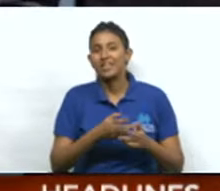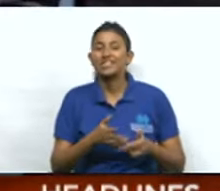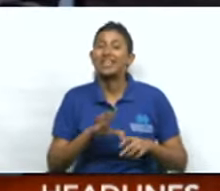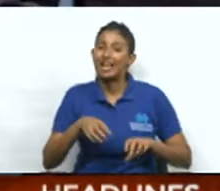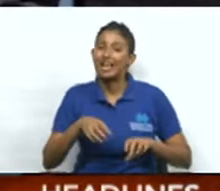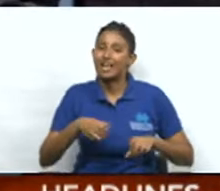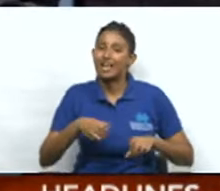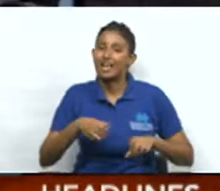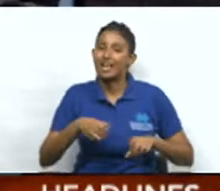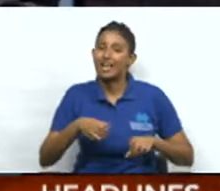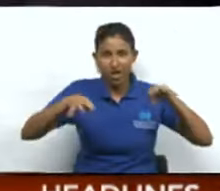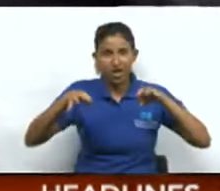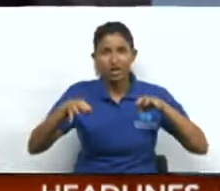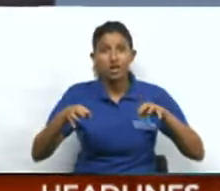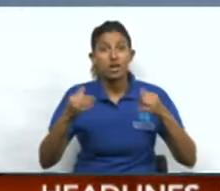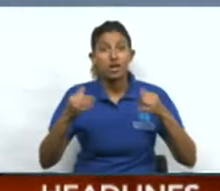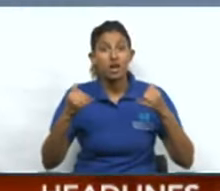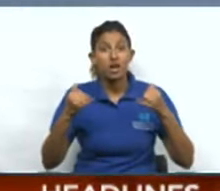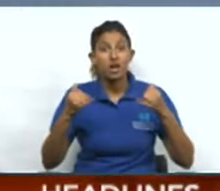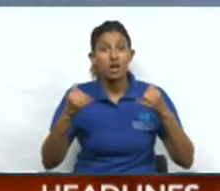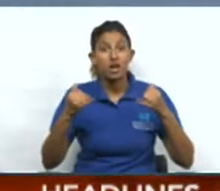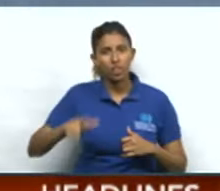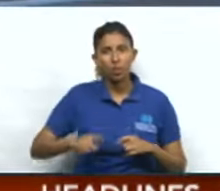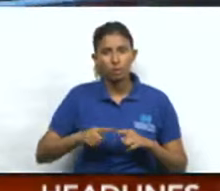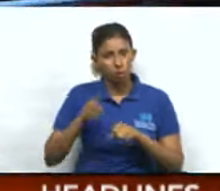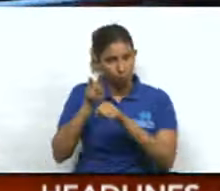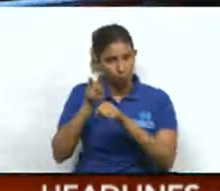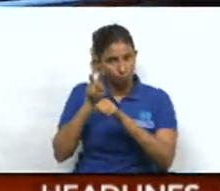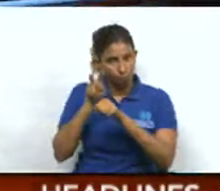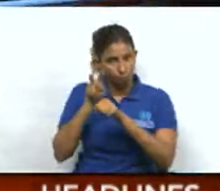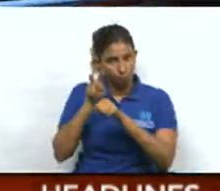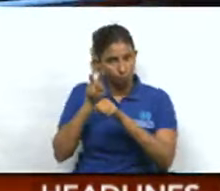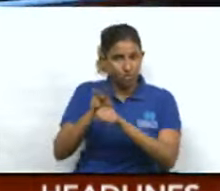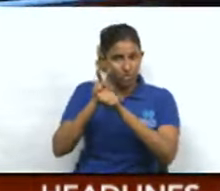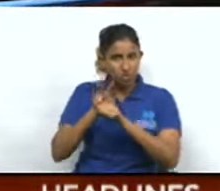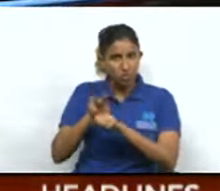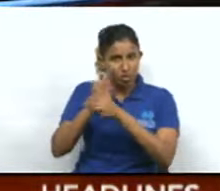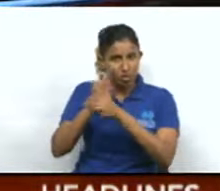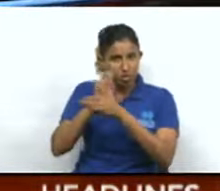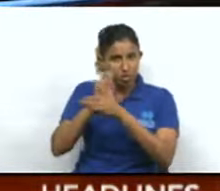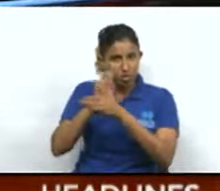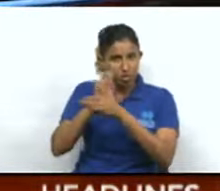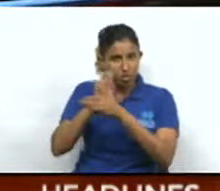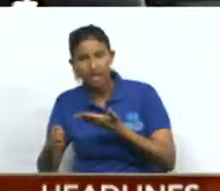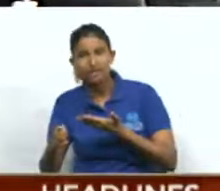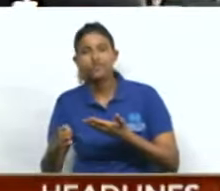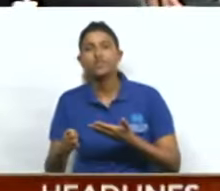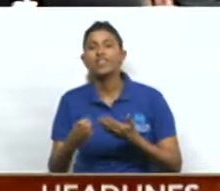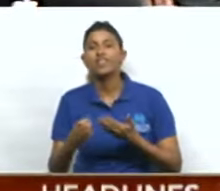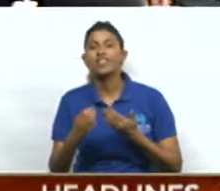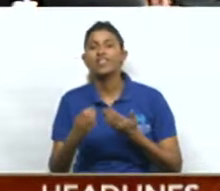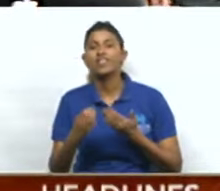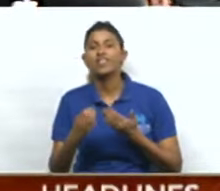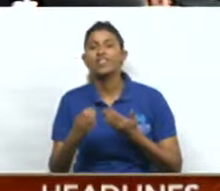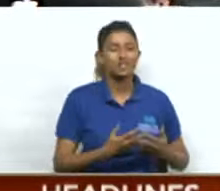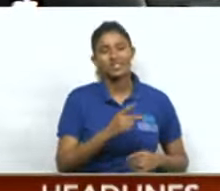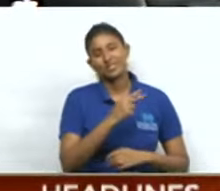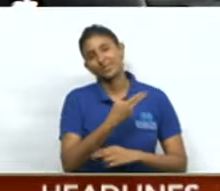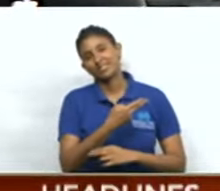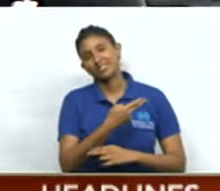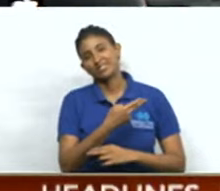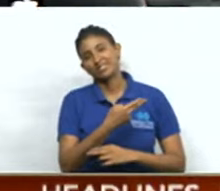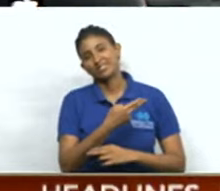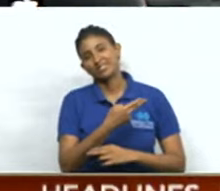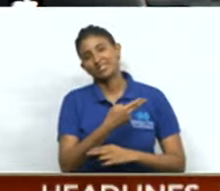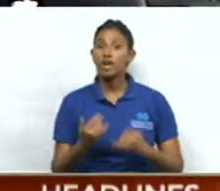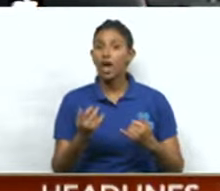that closely as we progress into the weekend. All right, thank you so much, Colleen. Let's tell you what's still to come in the news. Following